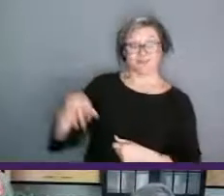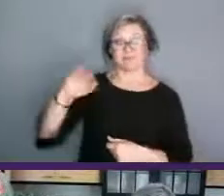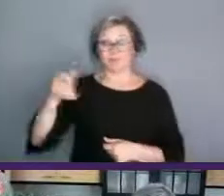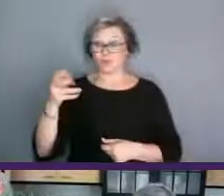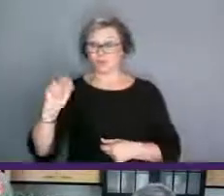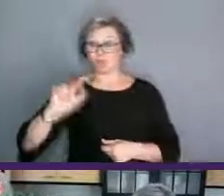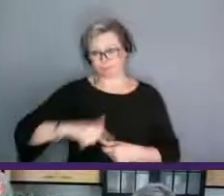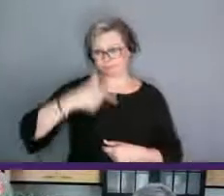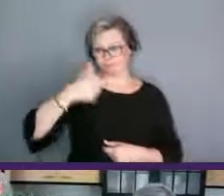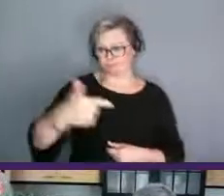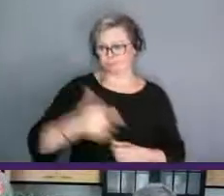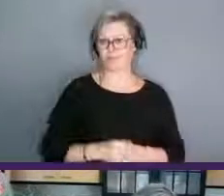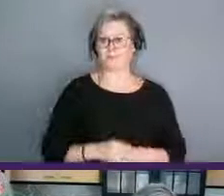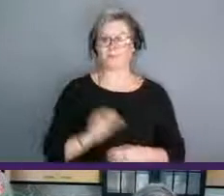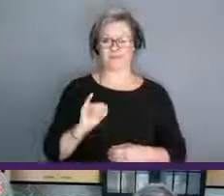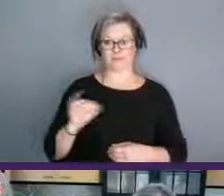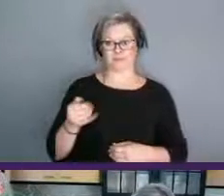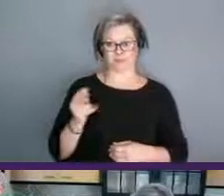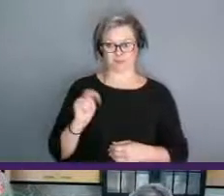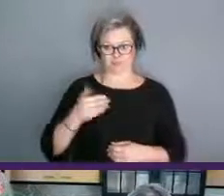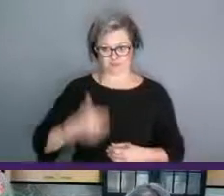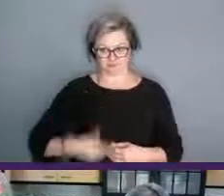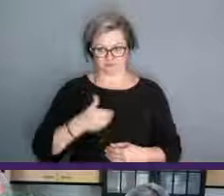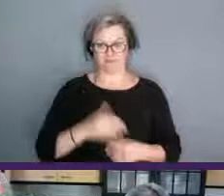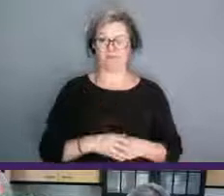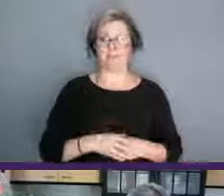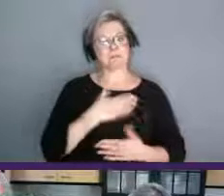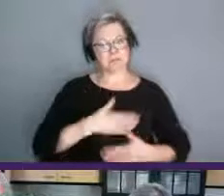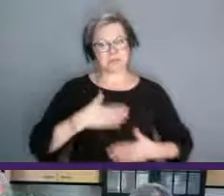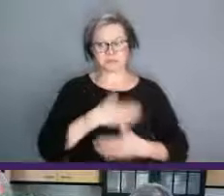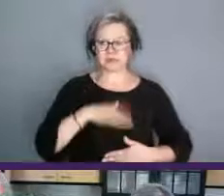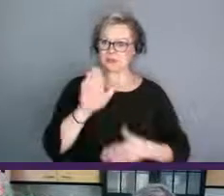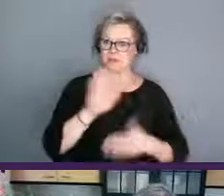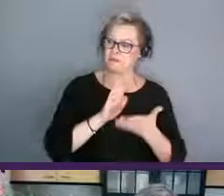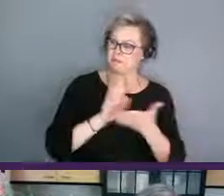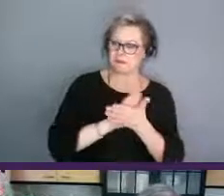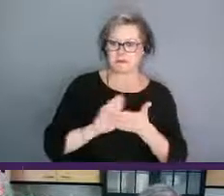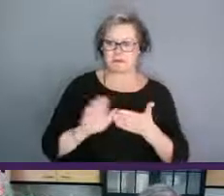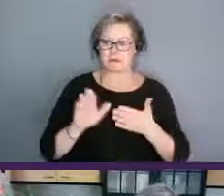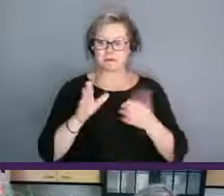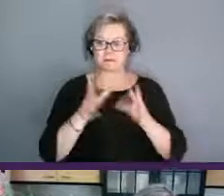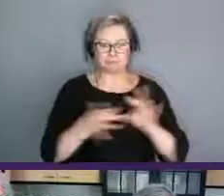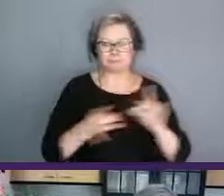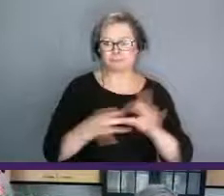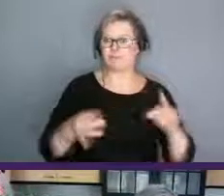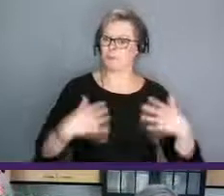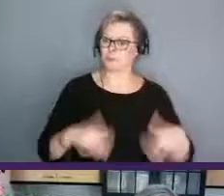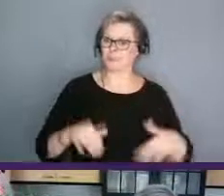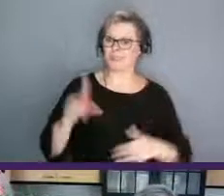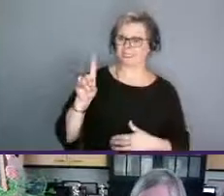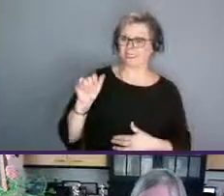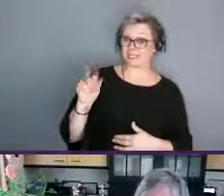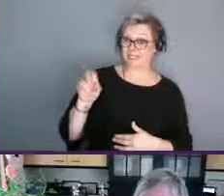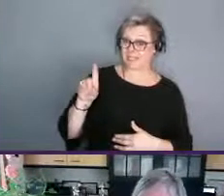Thank you very much. I really appreciate your kind words, Rianne. That's very kind. David, are you here?